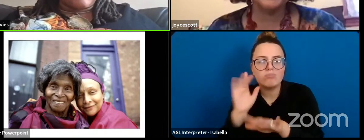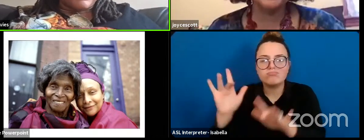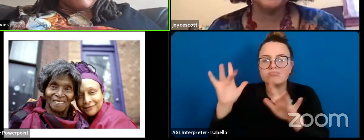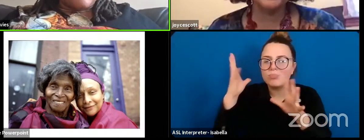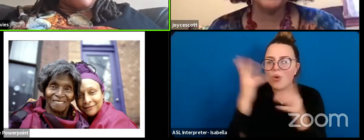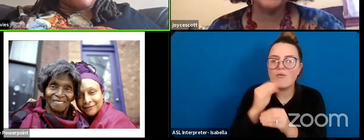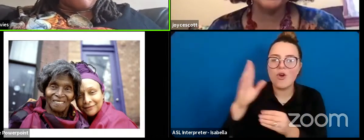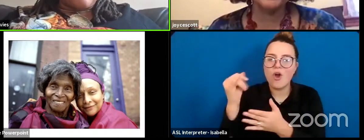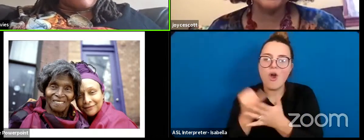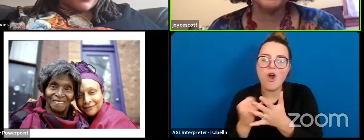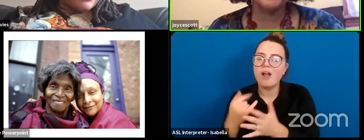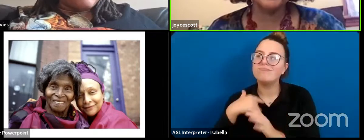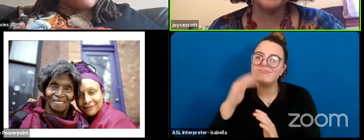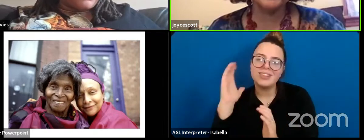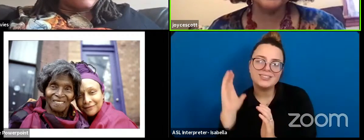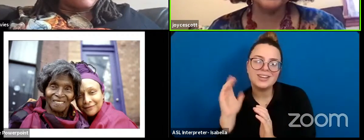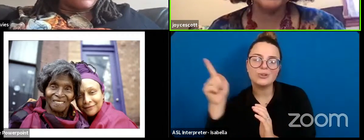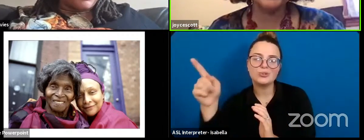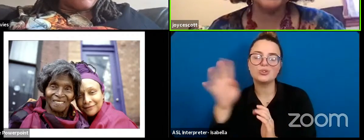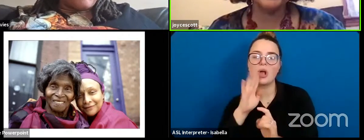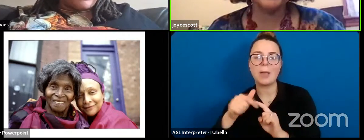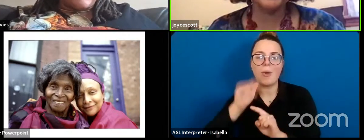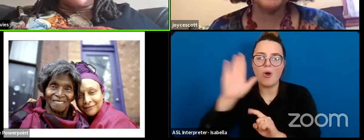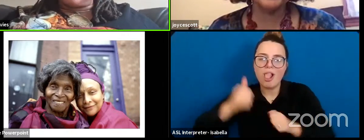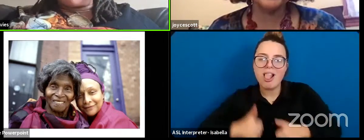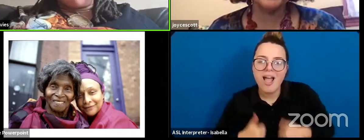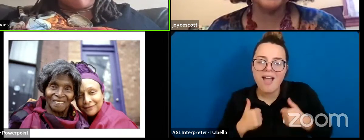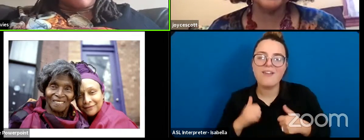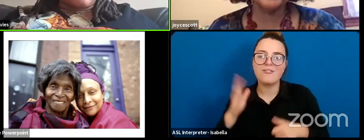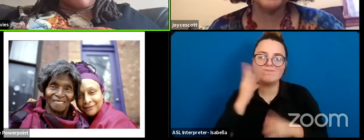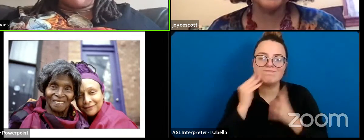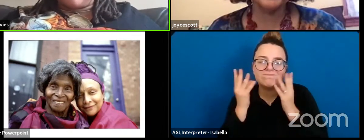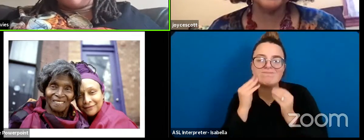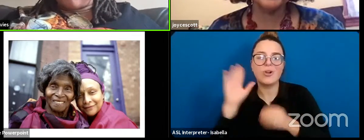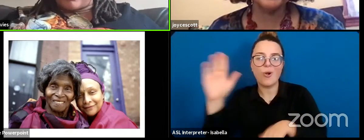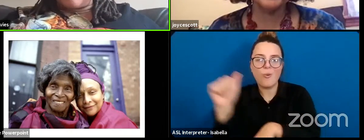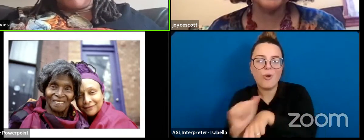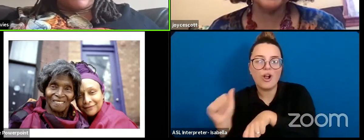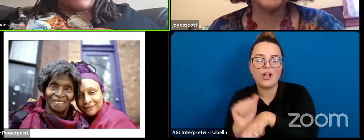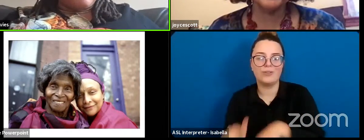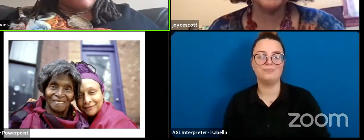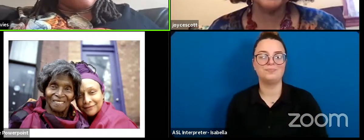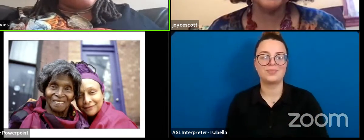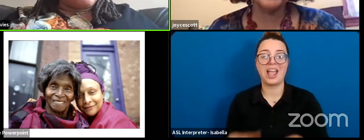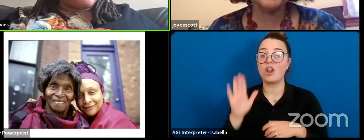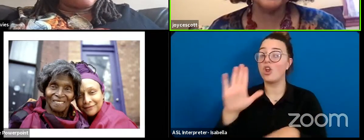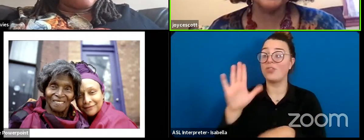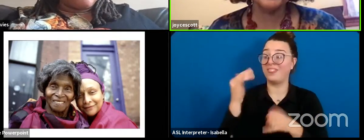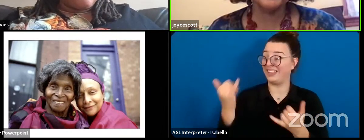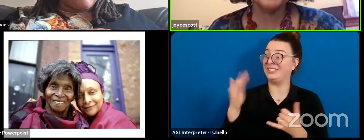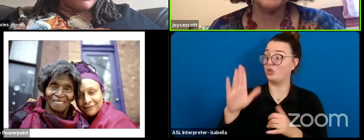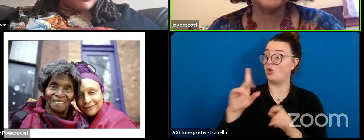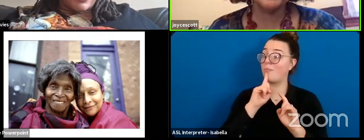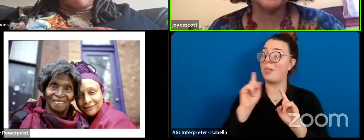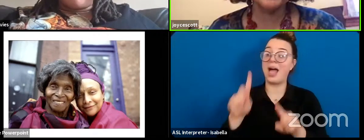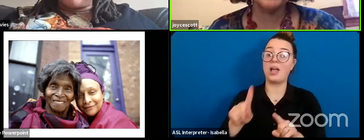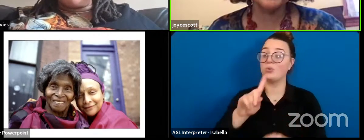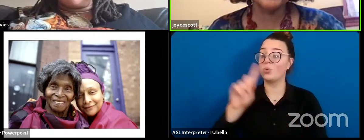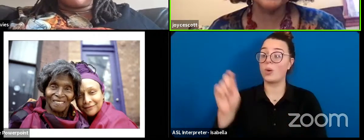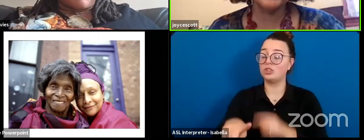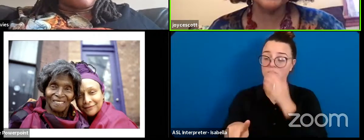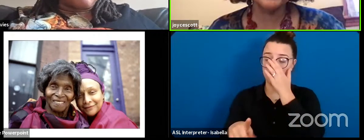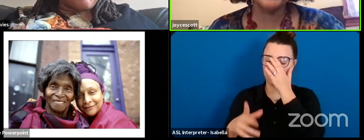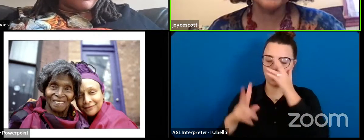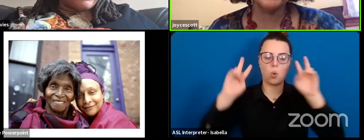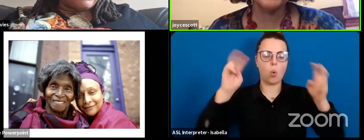work. This is her reply to the question, "What is it about Baltimore that draws you and keeps you?" "I'm